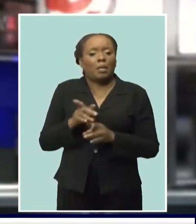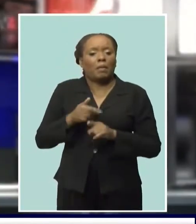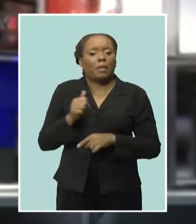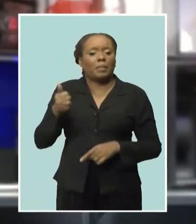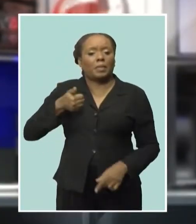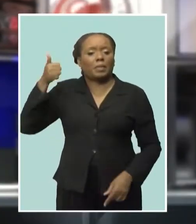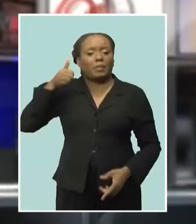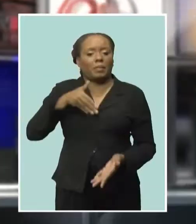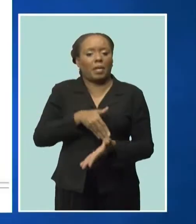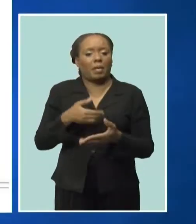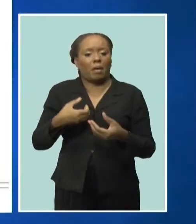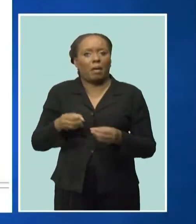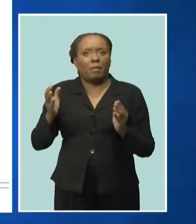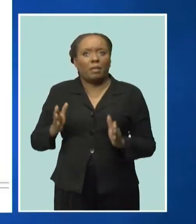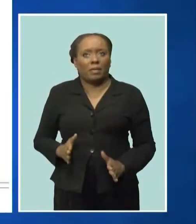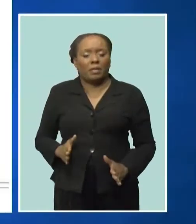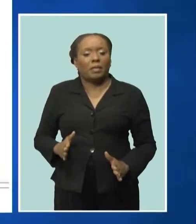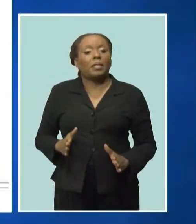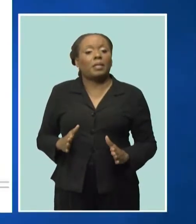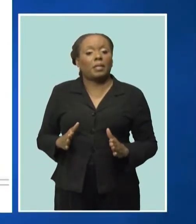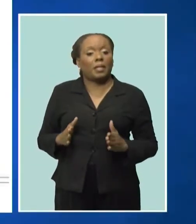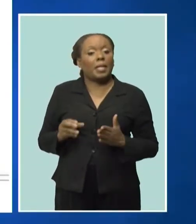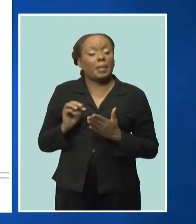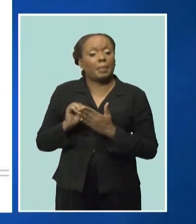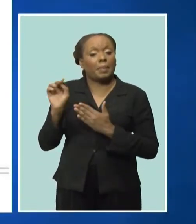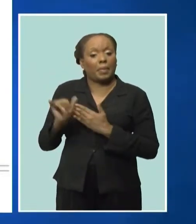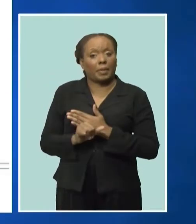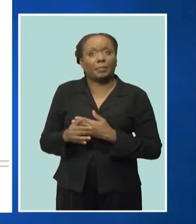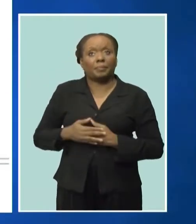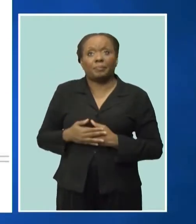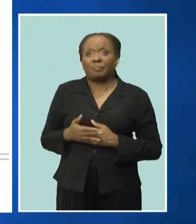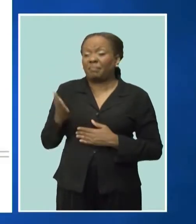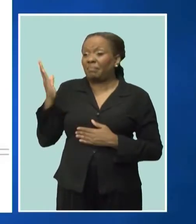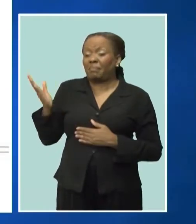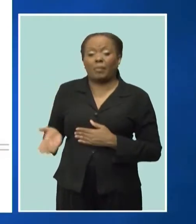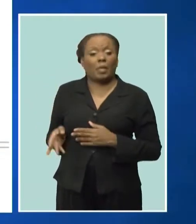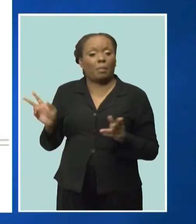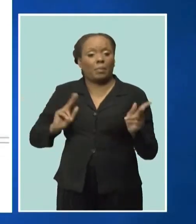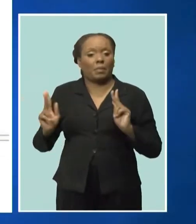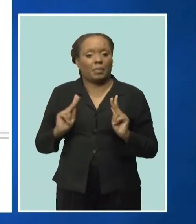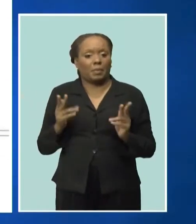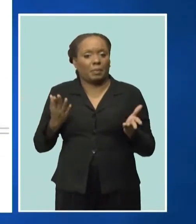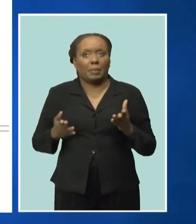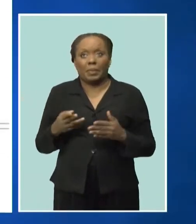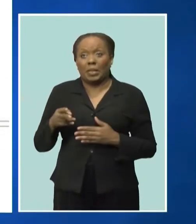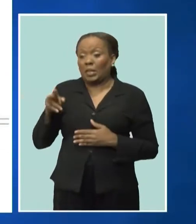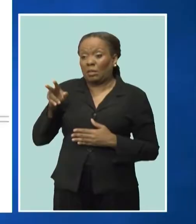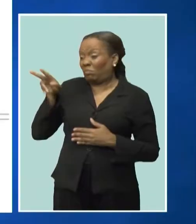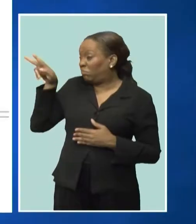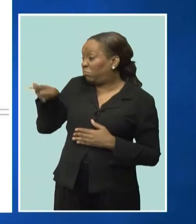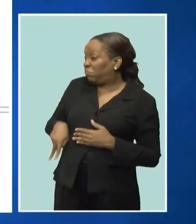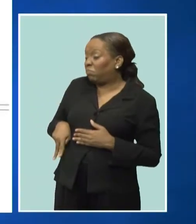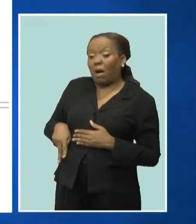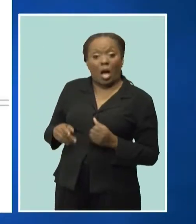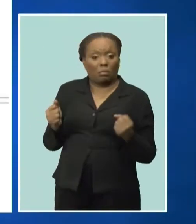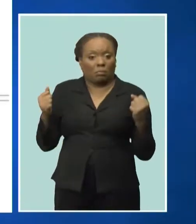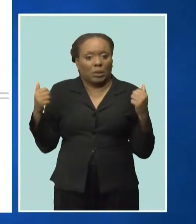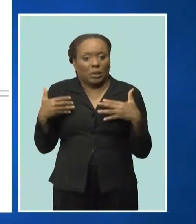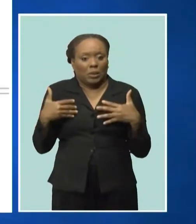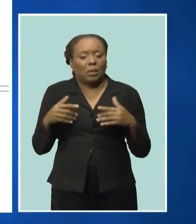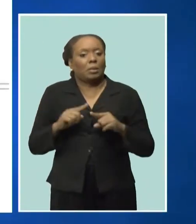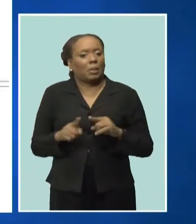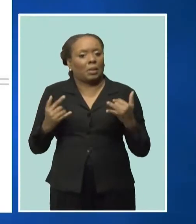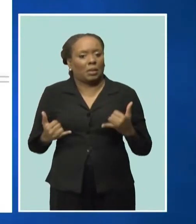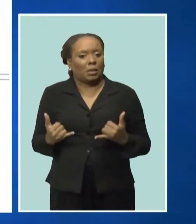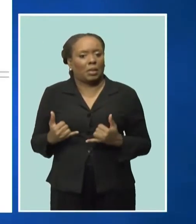desk since early in May. The language therein may have created alarm for some, but today the CMO, Dr. the Most